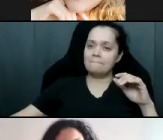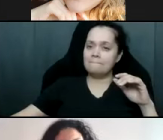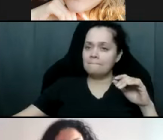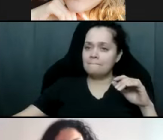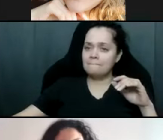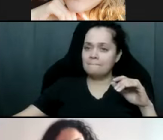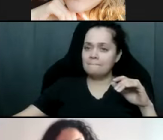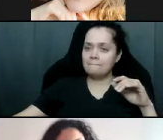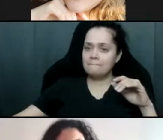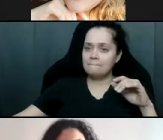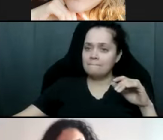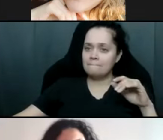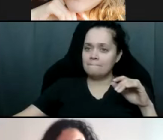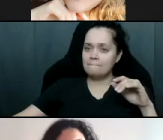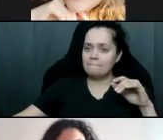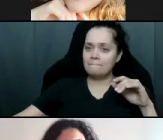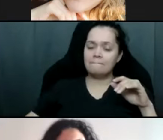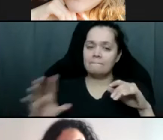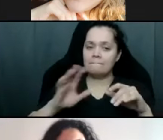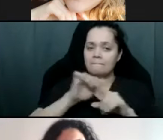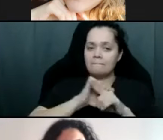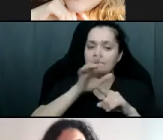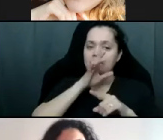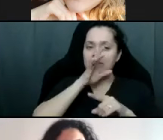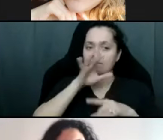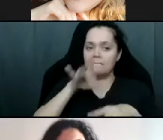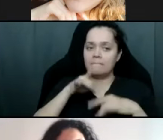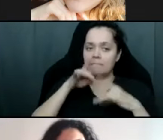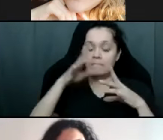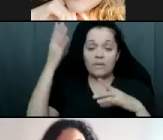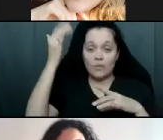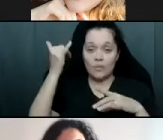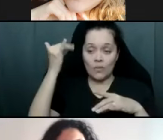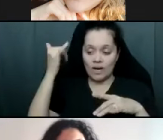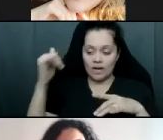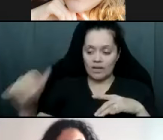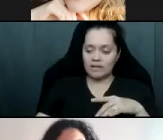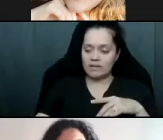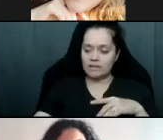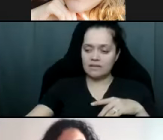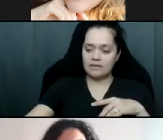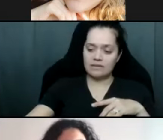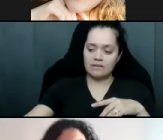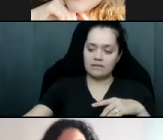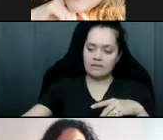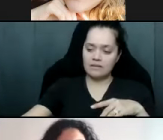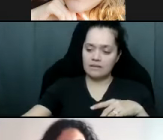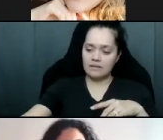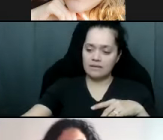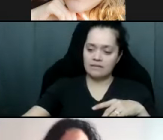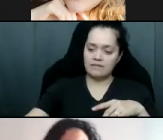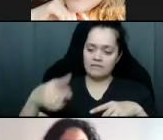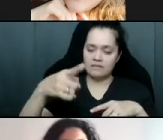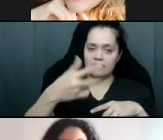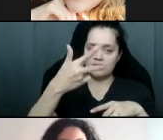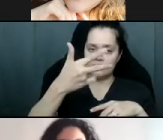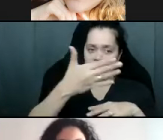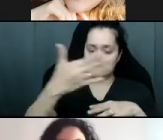We've been practicing speaking Australian because of this, 3 things,